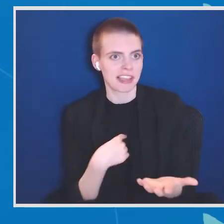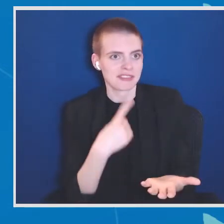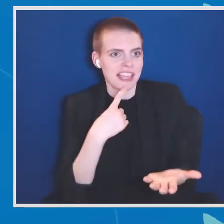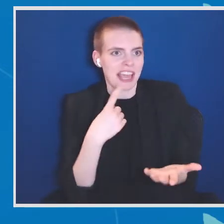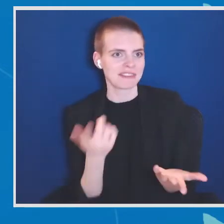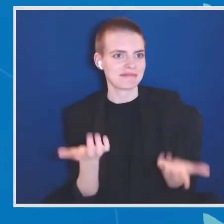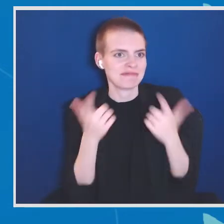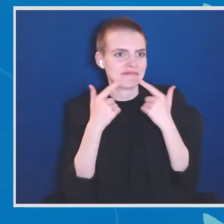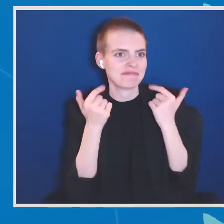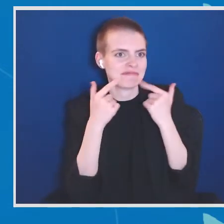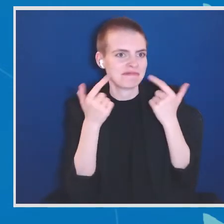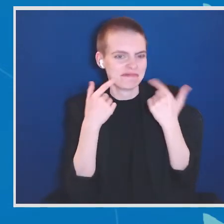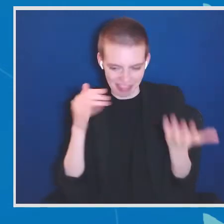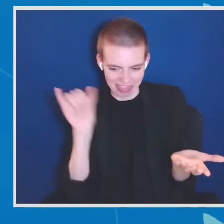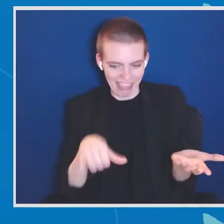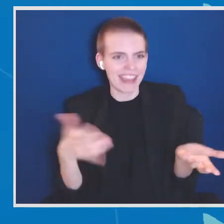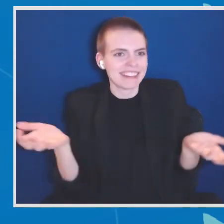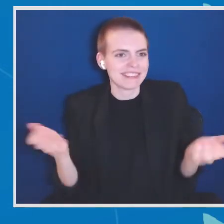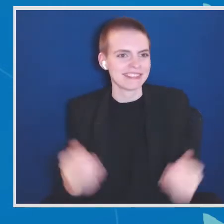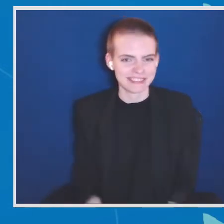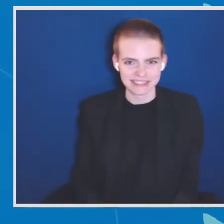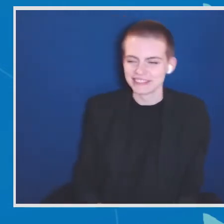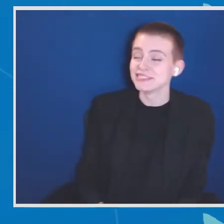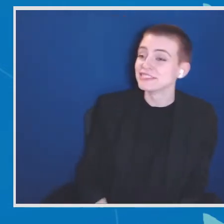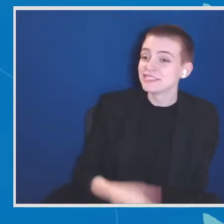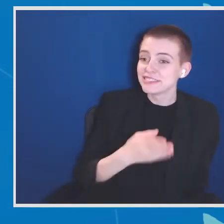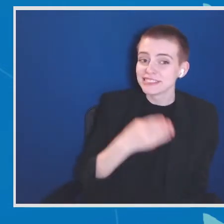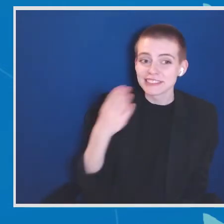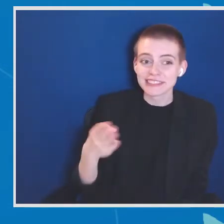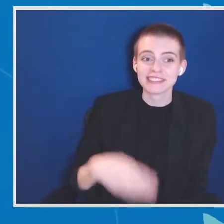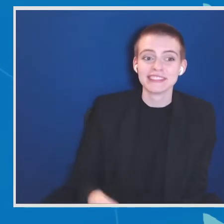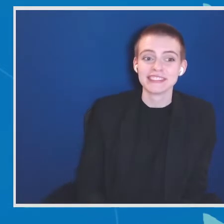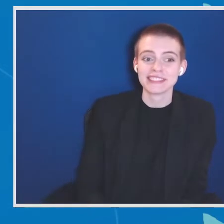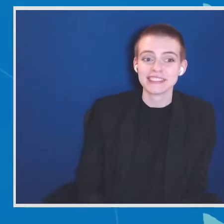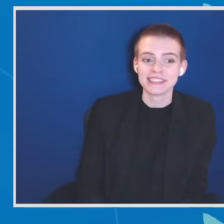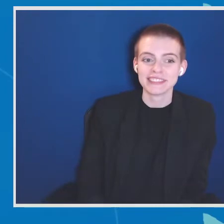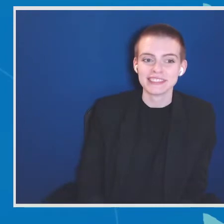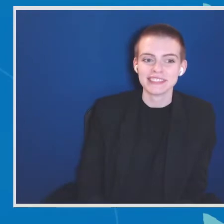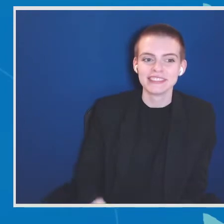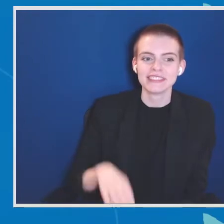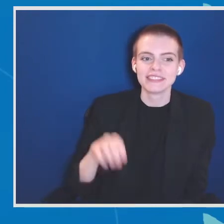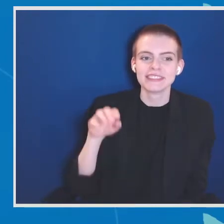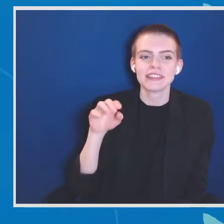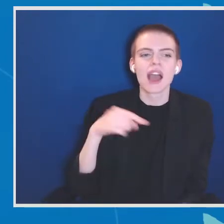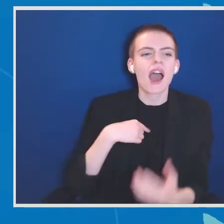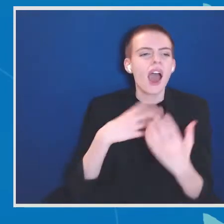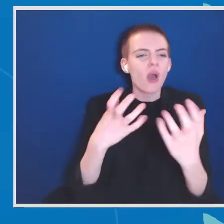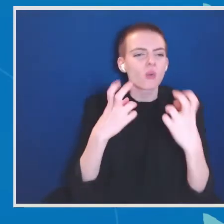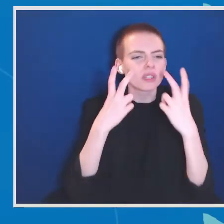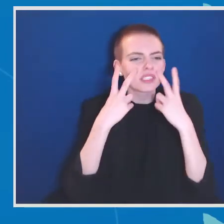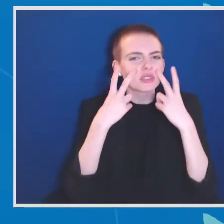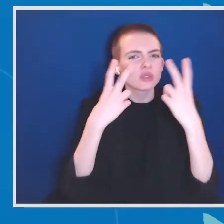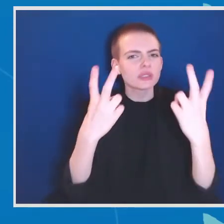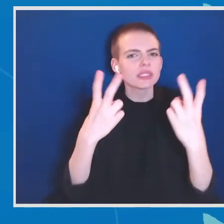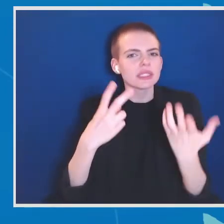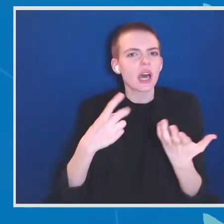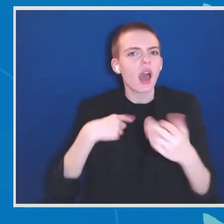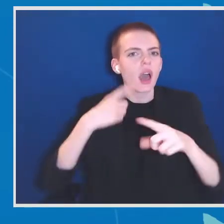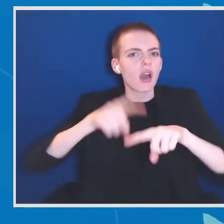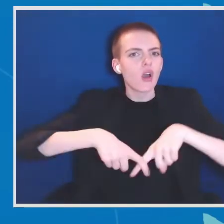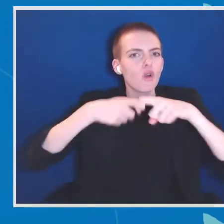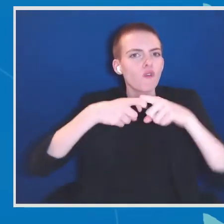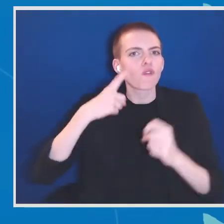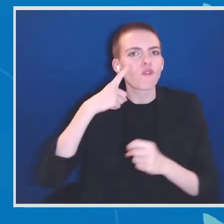We're all in that one, huh? How about you, Mark? I want to see a moratorium on seabed mining. I think that